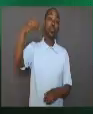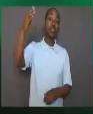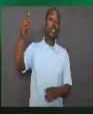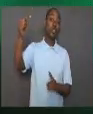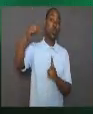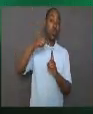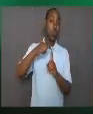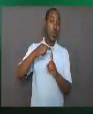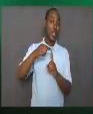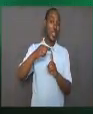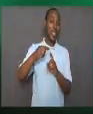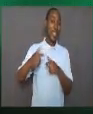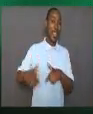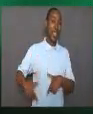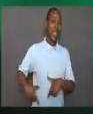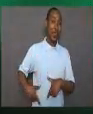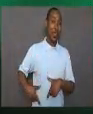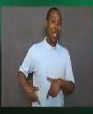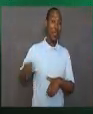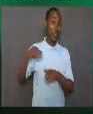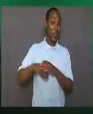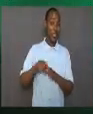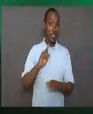airways into the lungs.